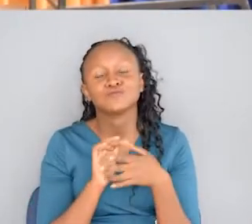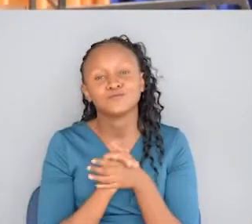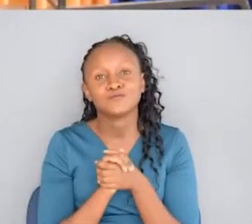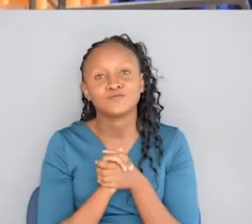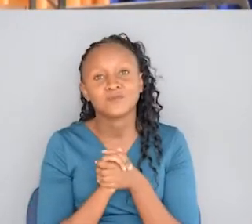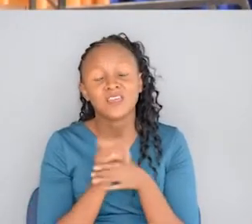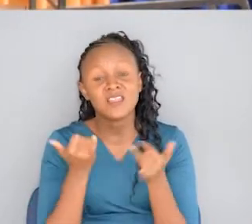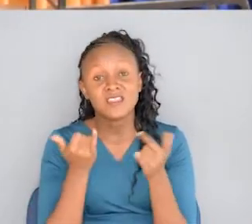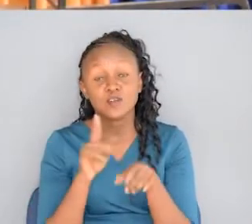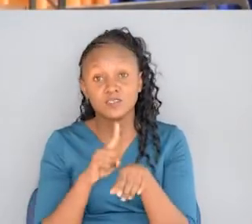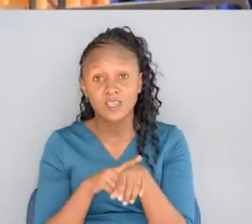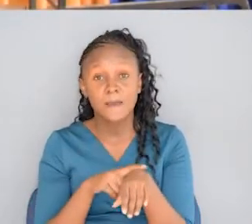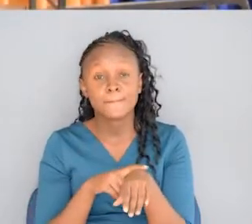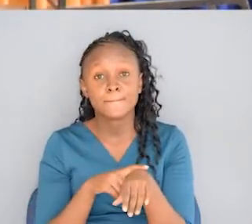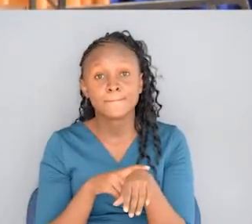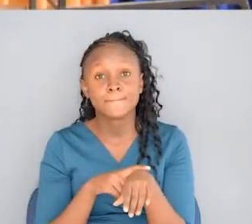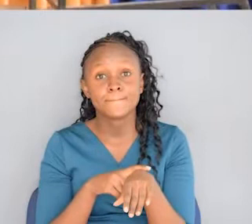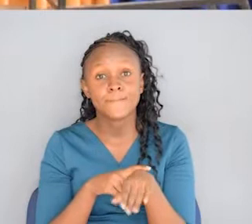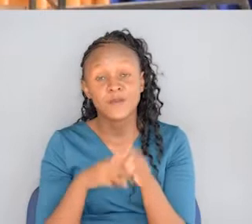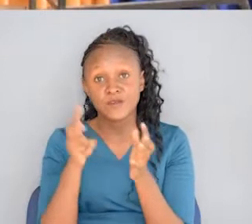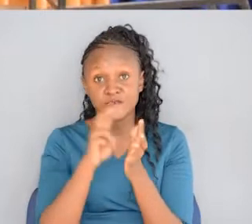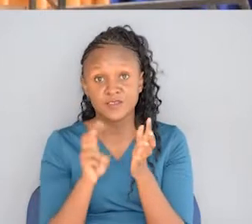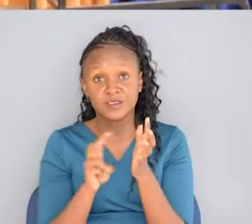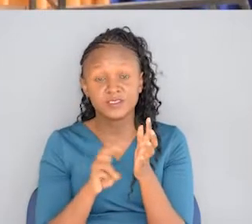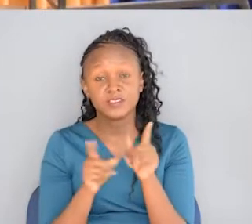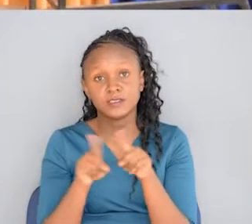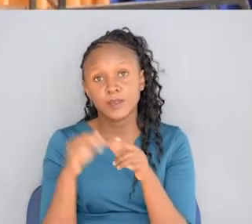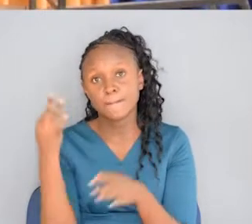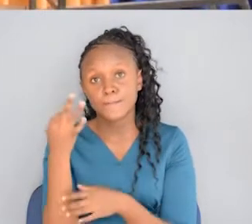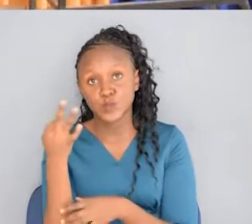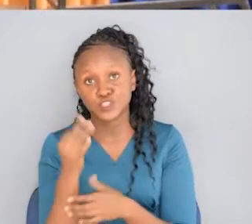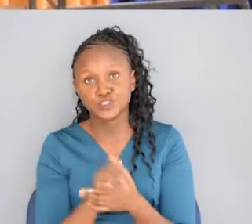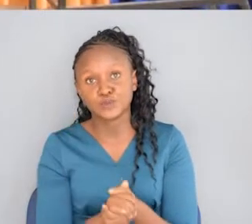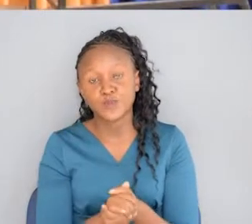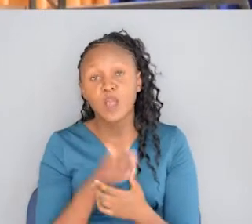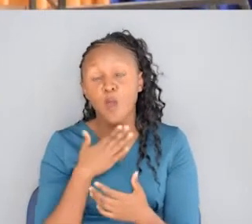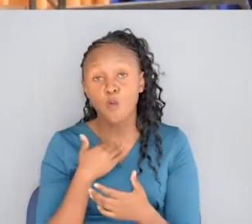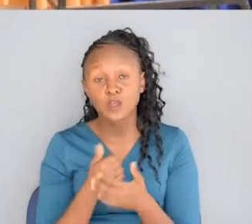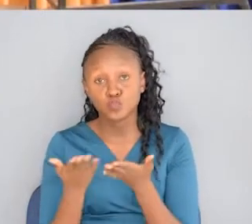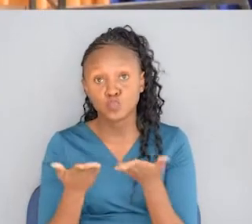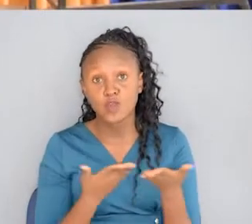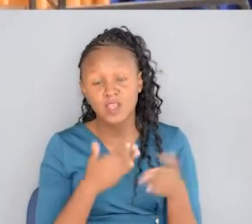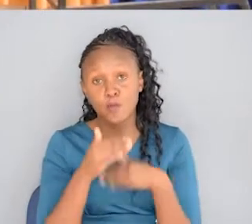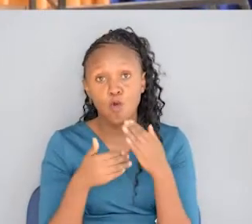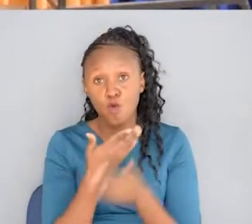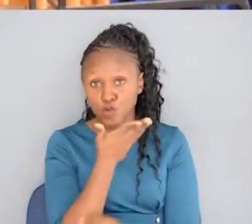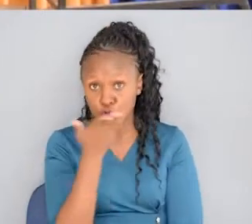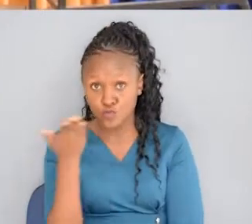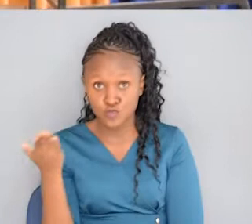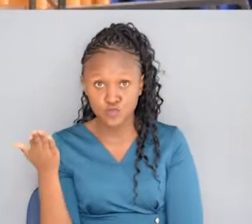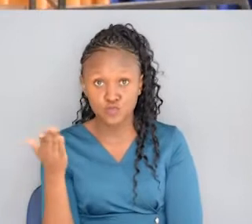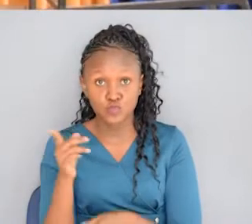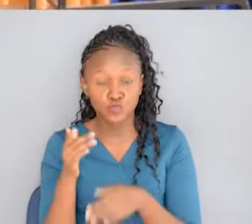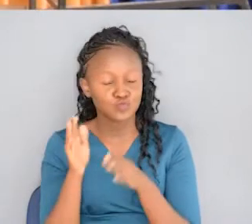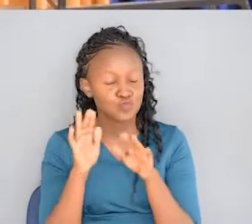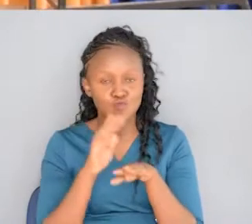for the reading and the preaching. I'd like to welcome all of you now to this wonderful time to